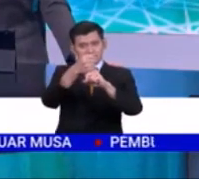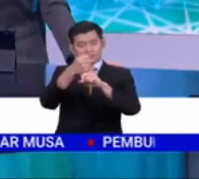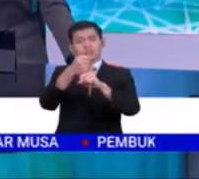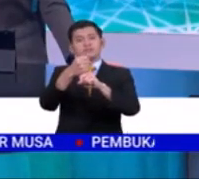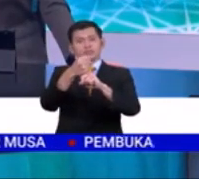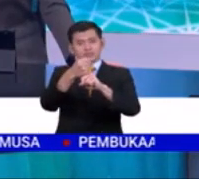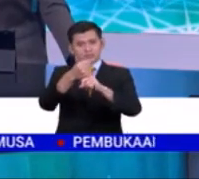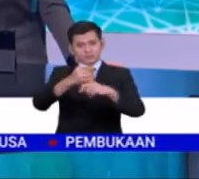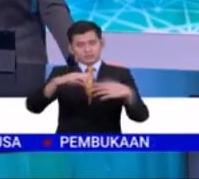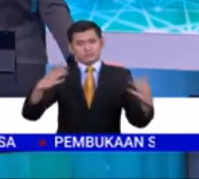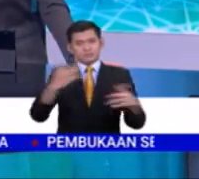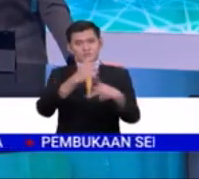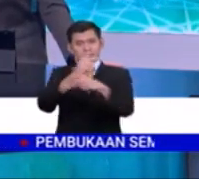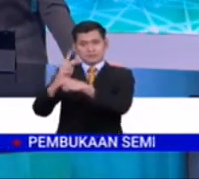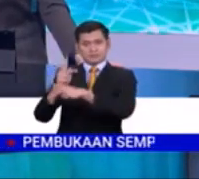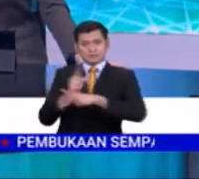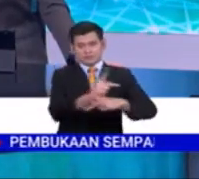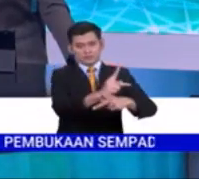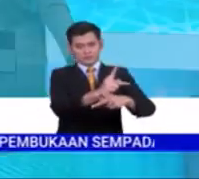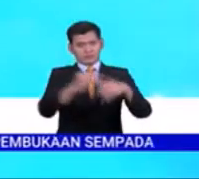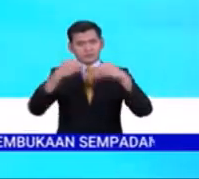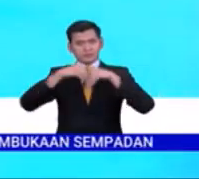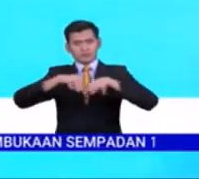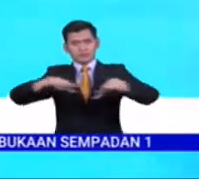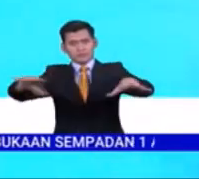terhadap COVID-19.